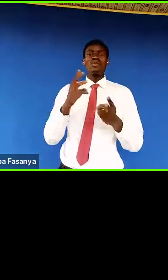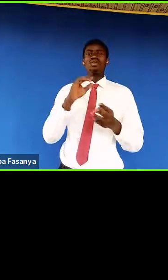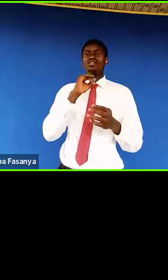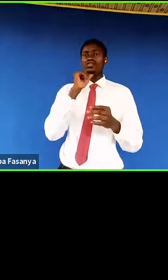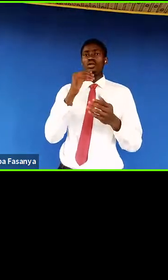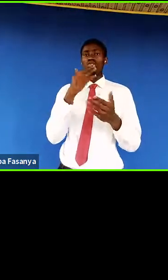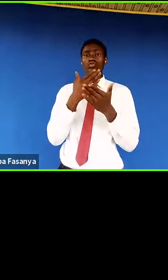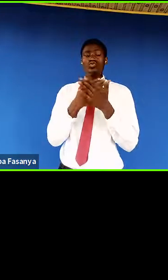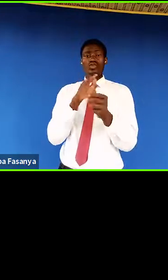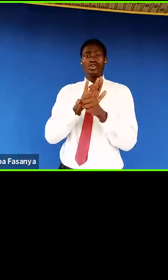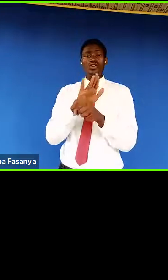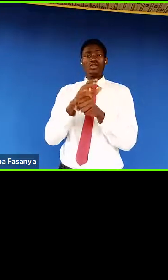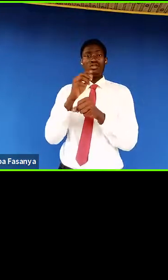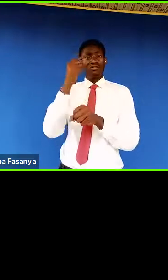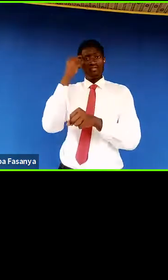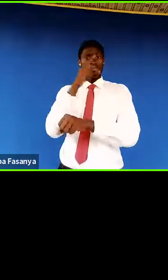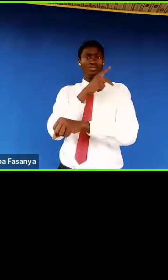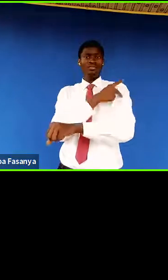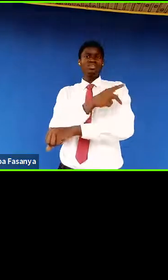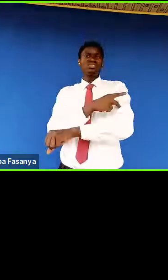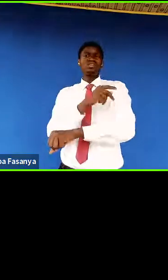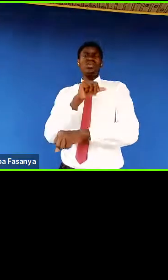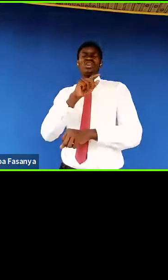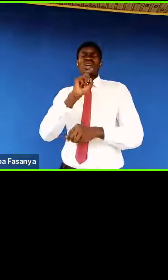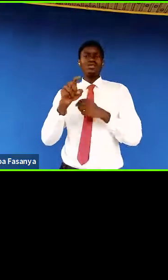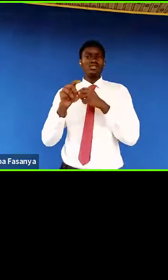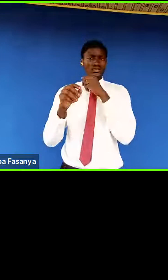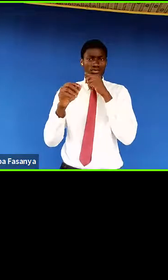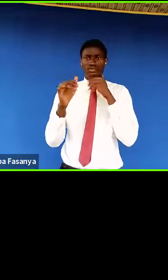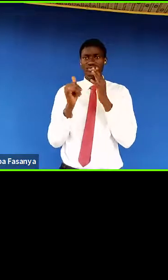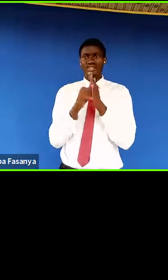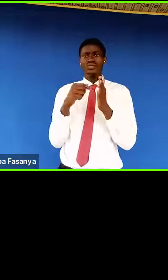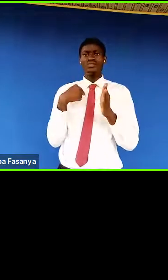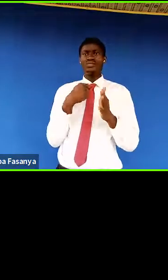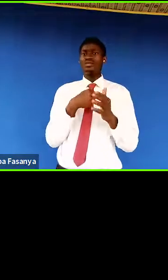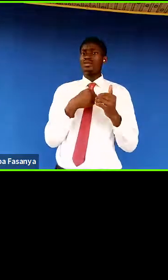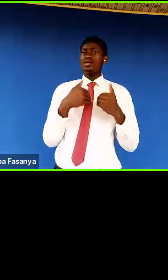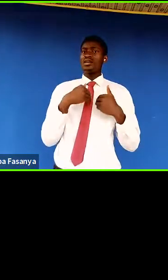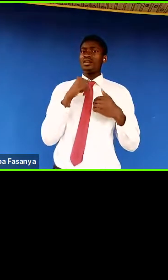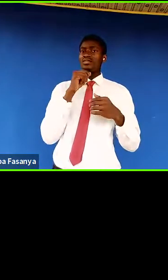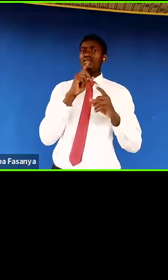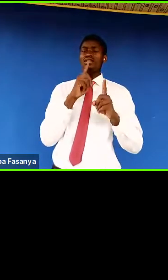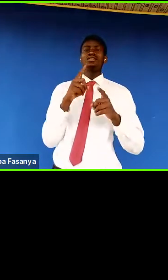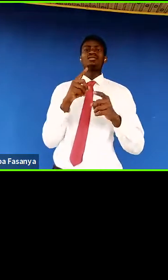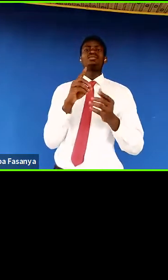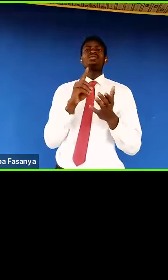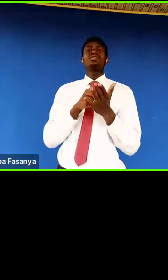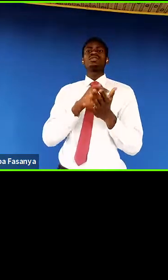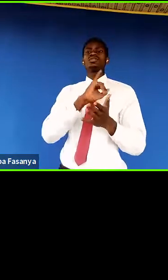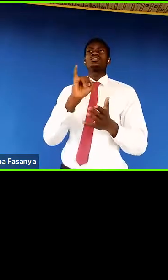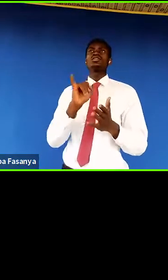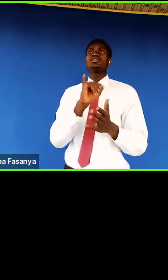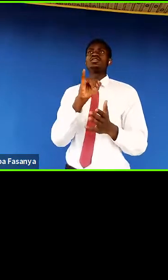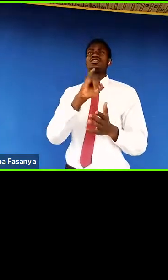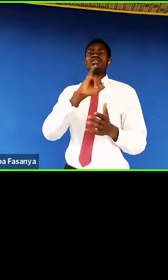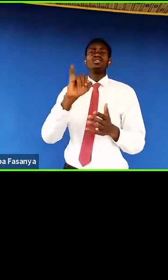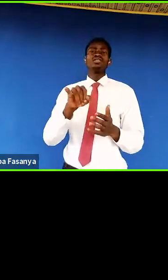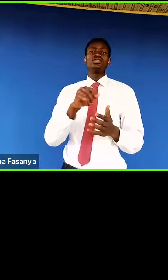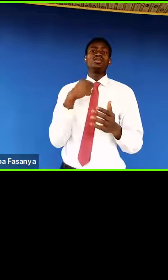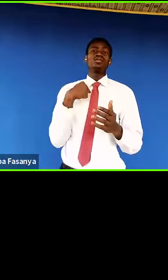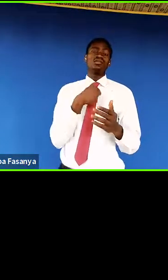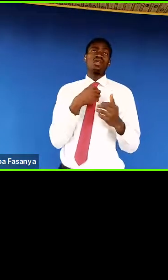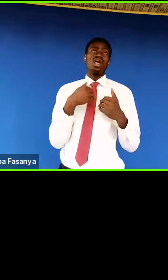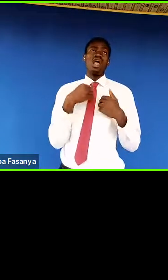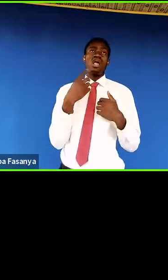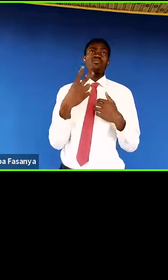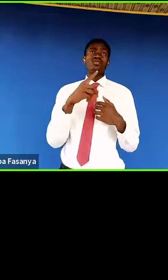also look at other questions that I've not answered there. Dr. J, we have just two questions now. Does